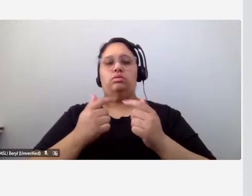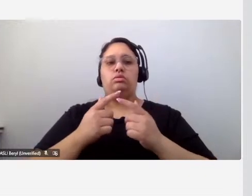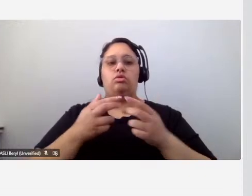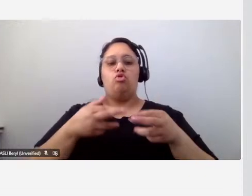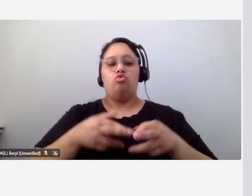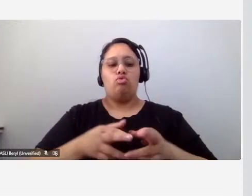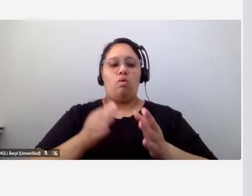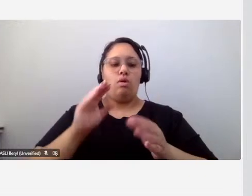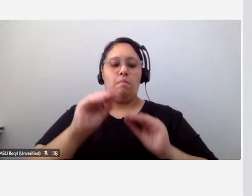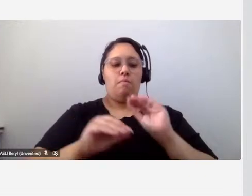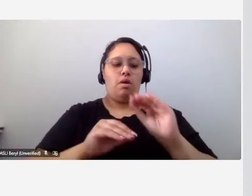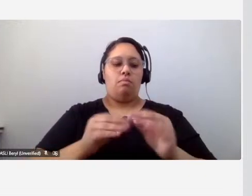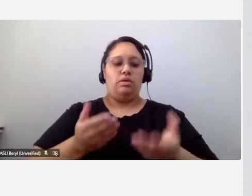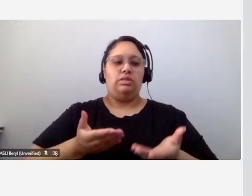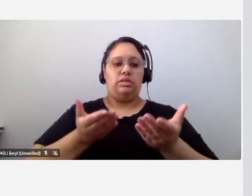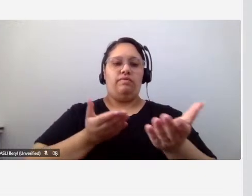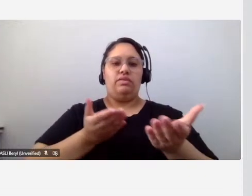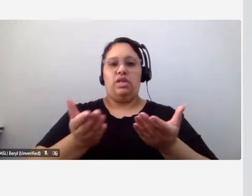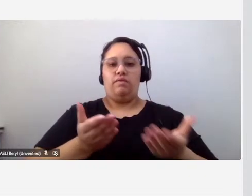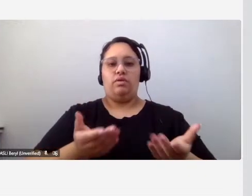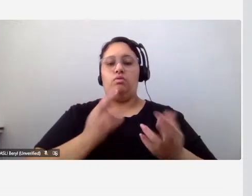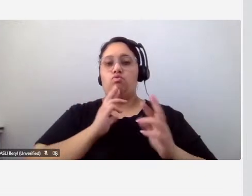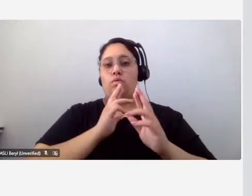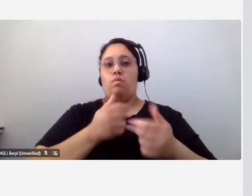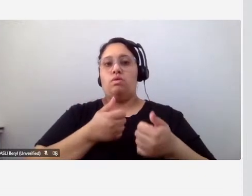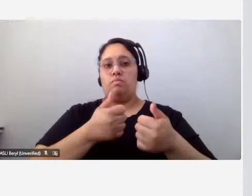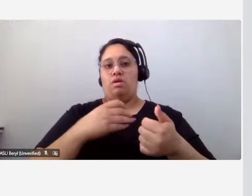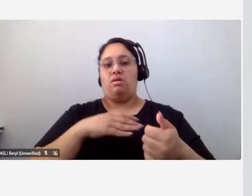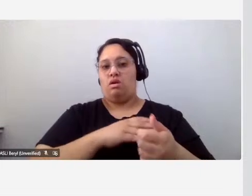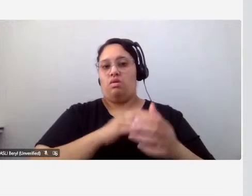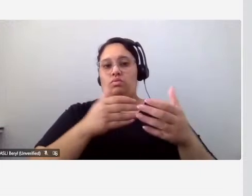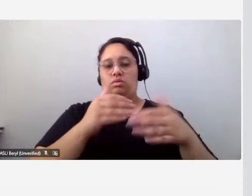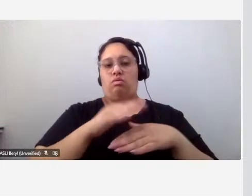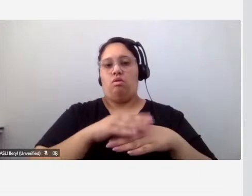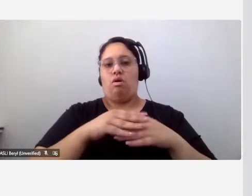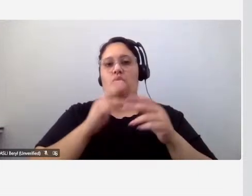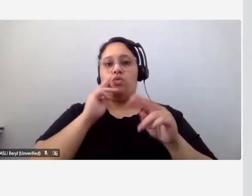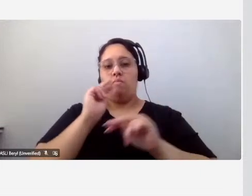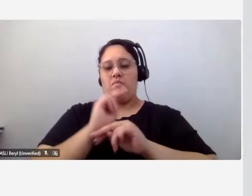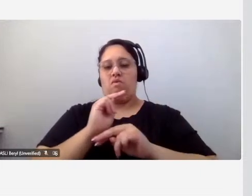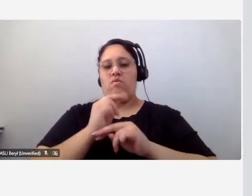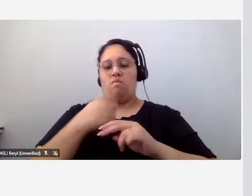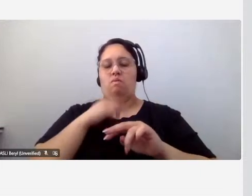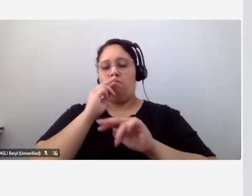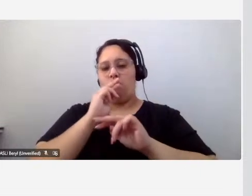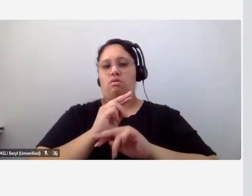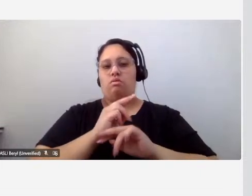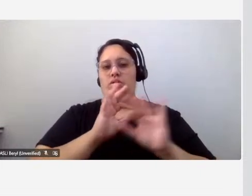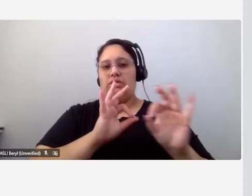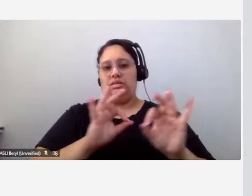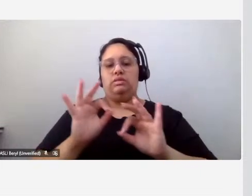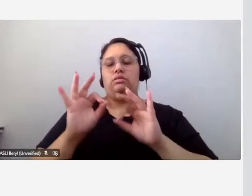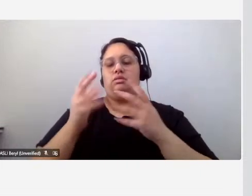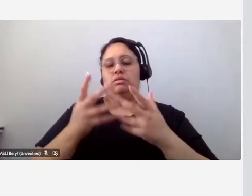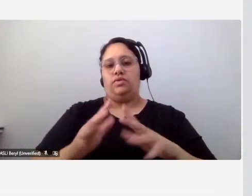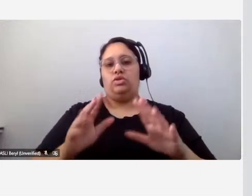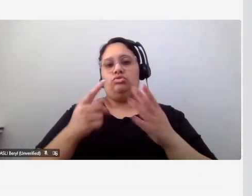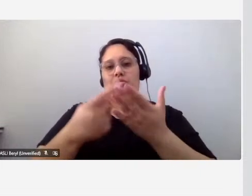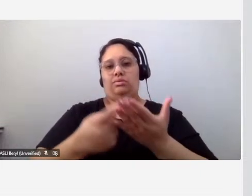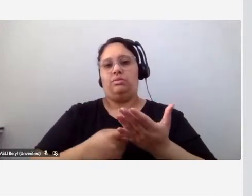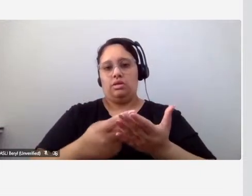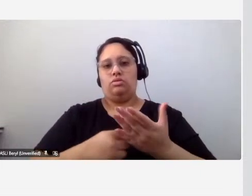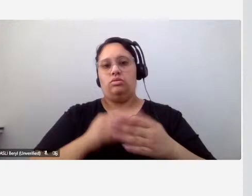roadmap on service delivery that gets reported to the council on, we monitor that. So that is being